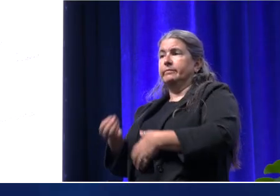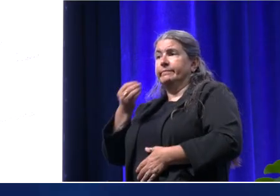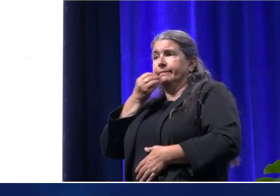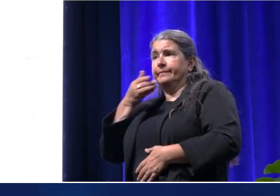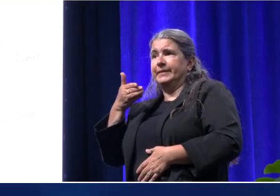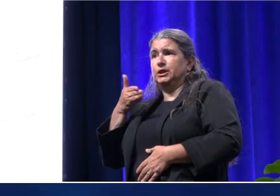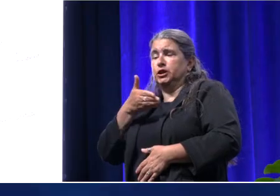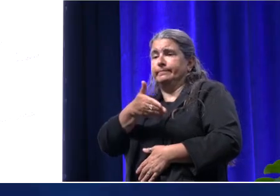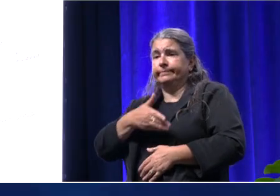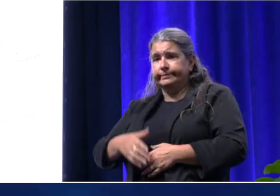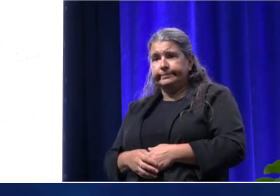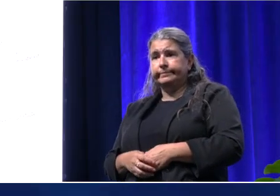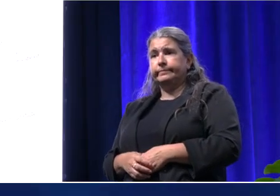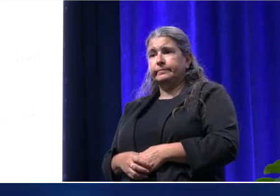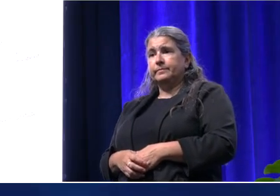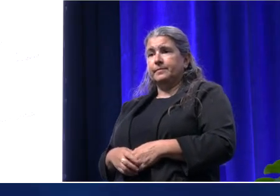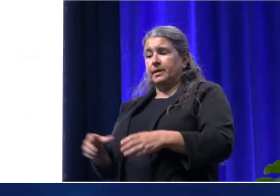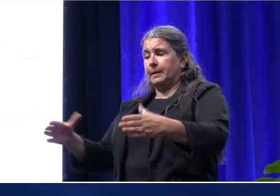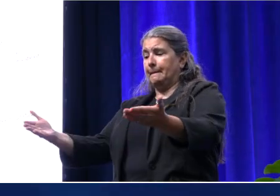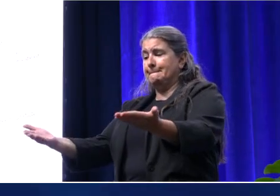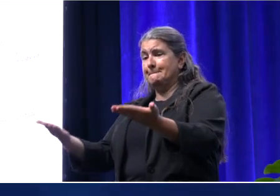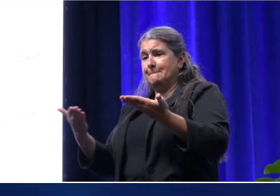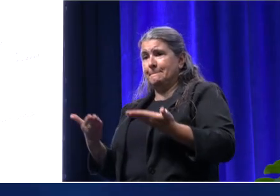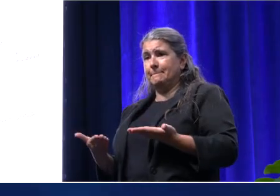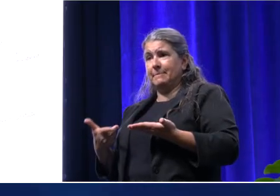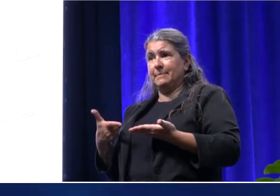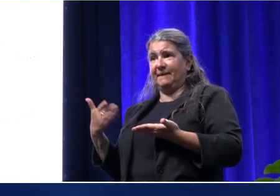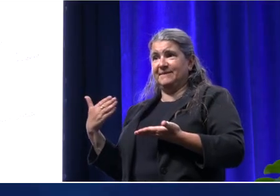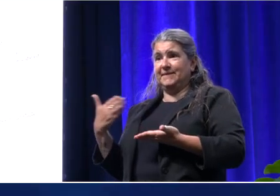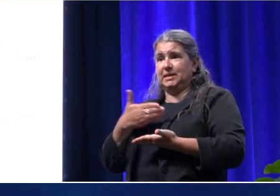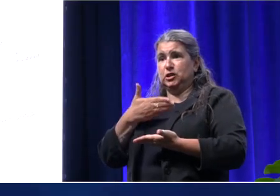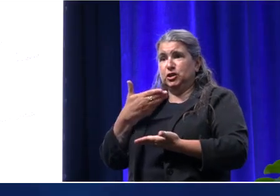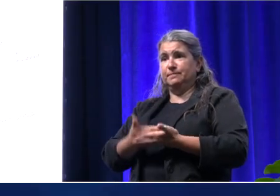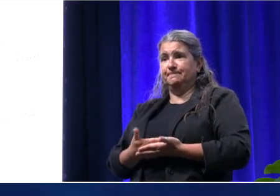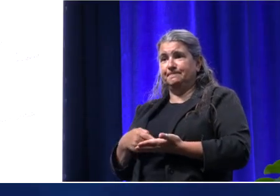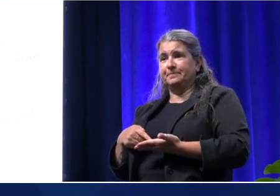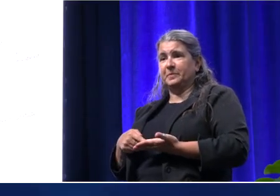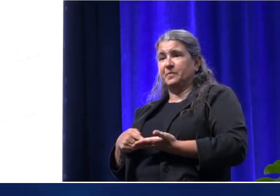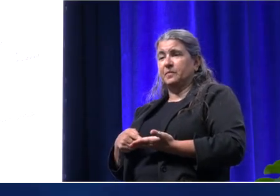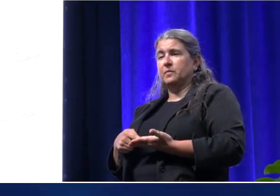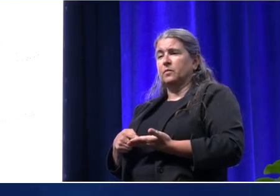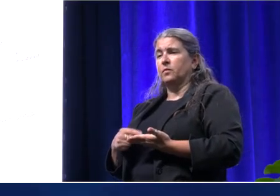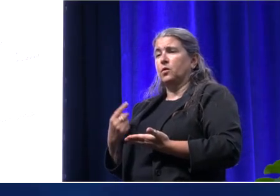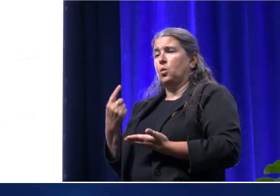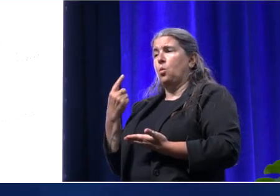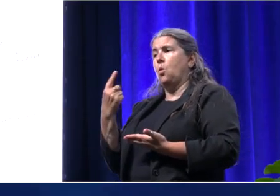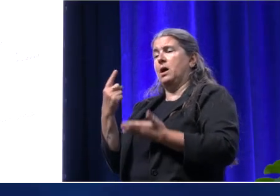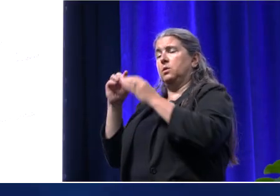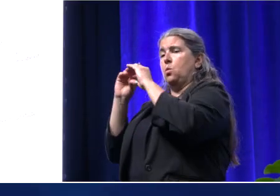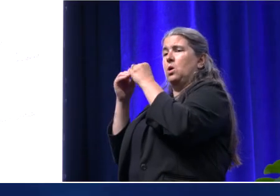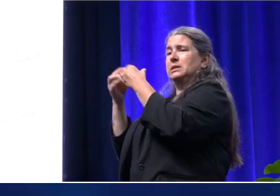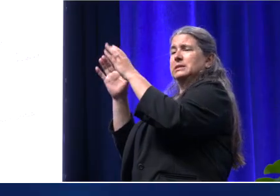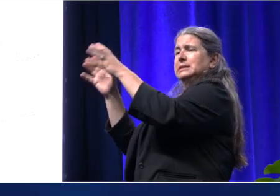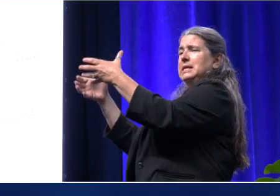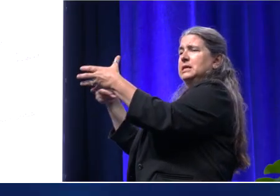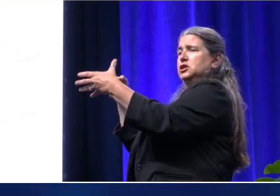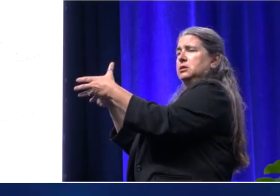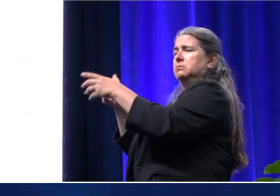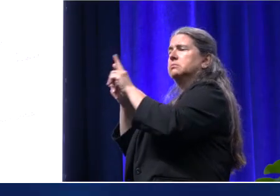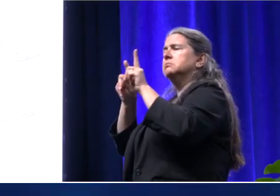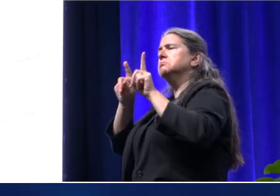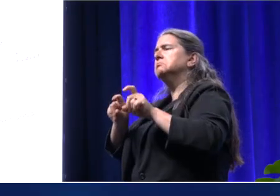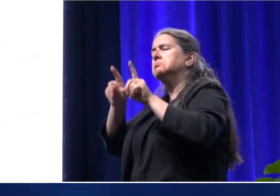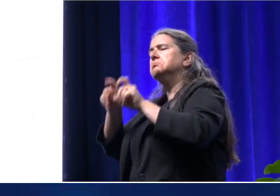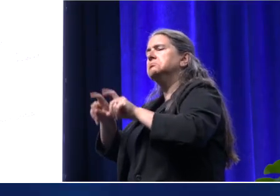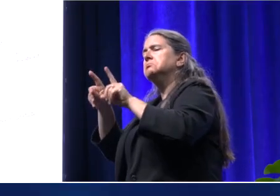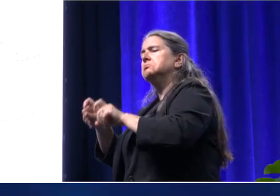it's often on my plate. So this organization went and sampled seafood from grocery stores and restaurants. And guess what